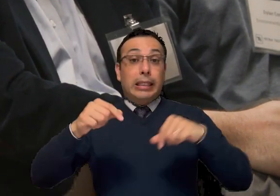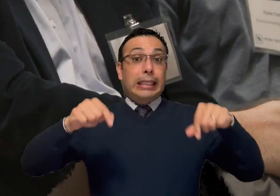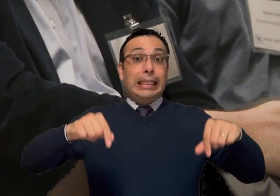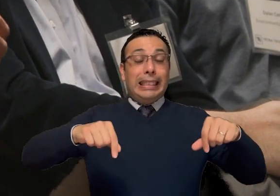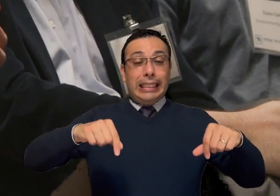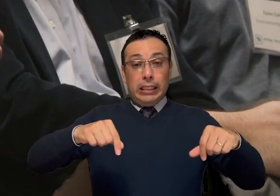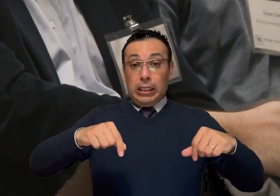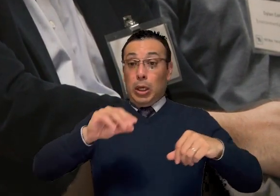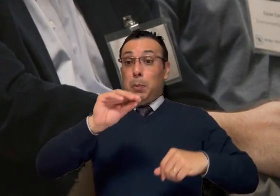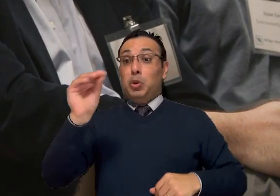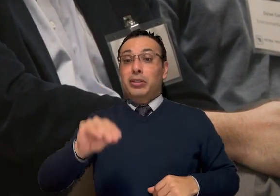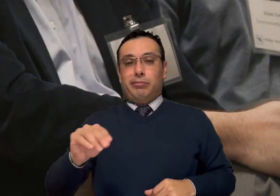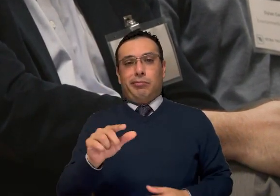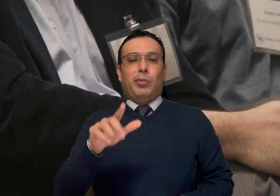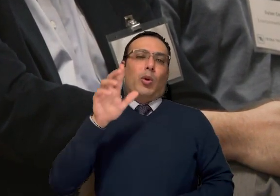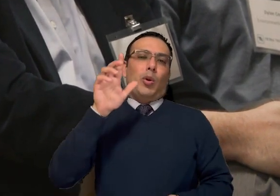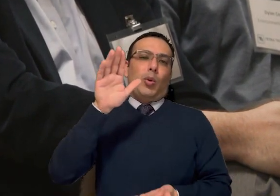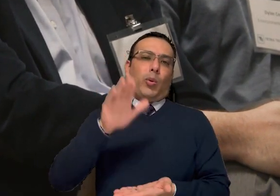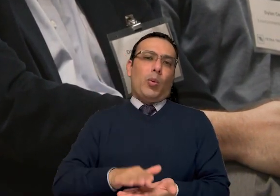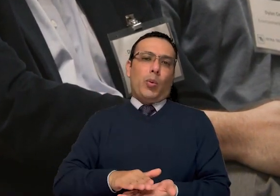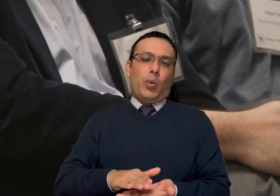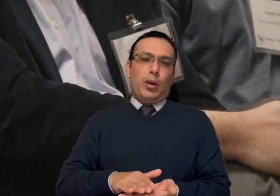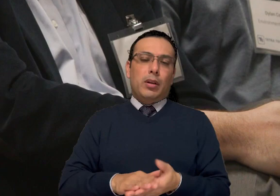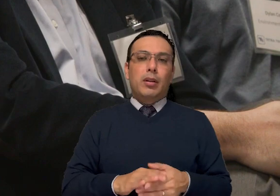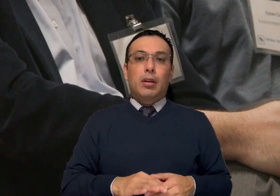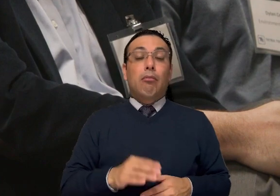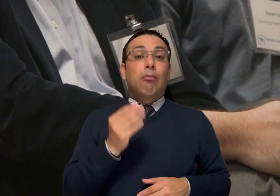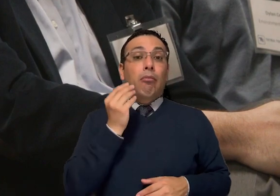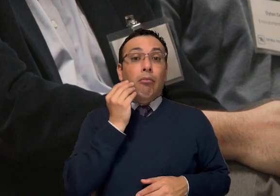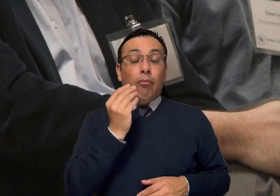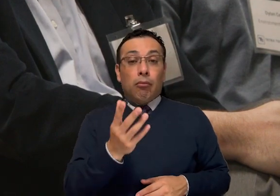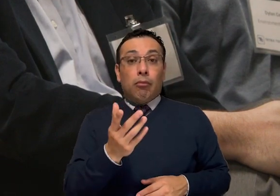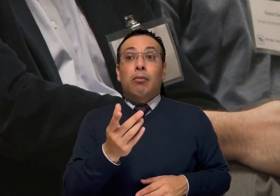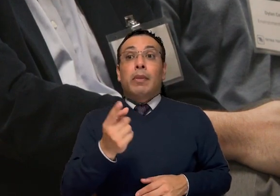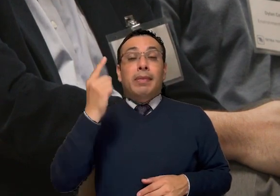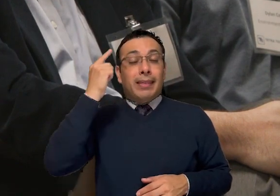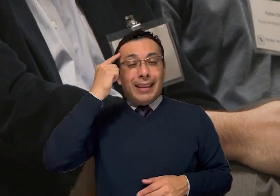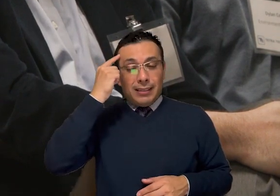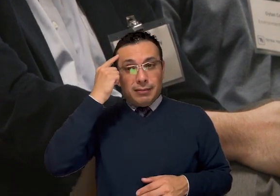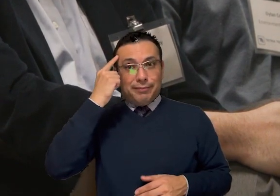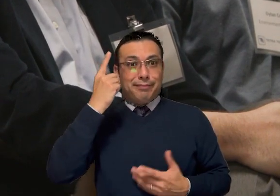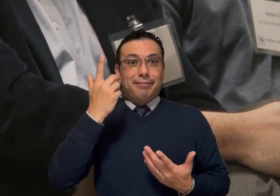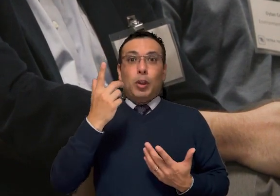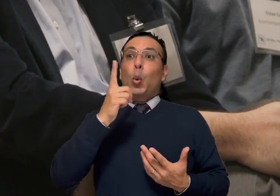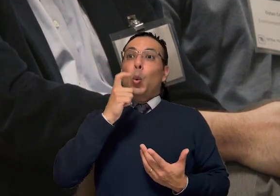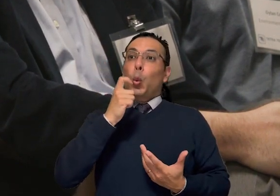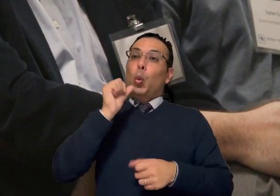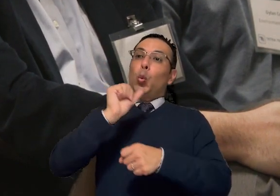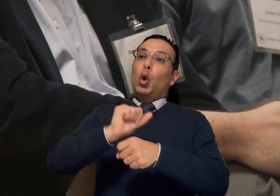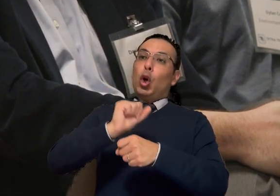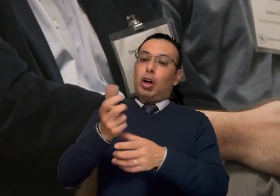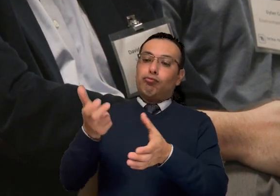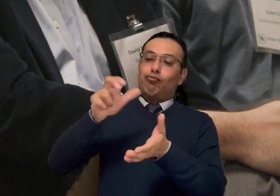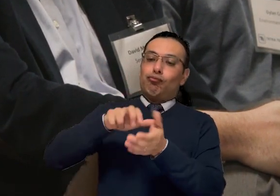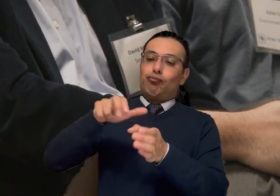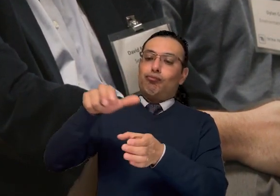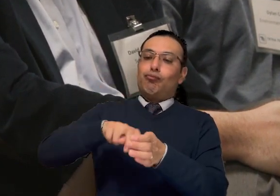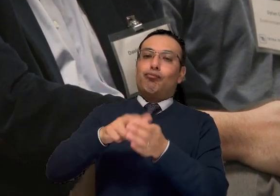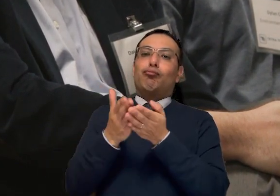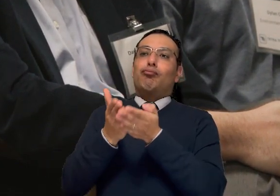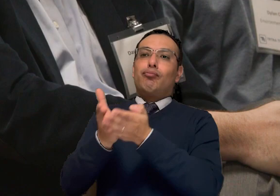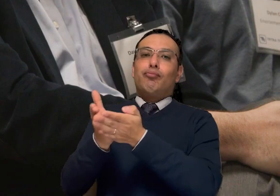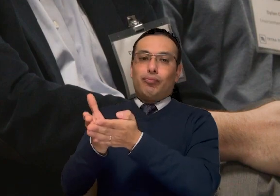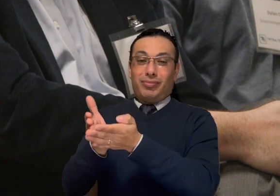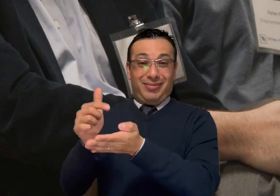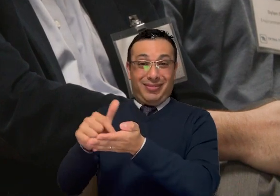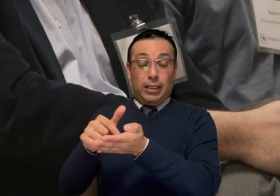from the perspective of a more practical mariner, one of the things that I remember is that this company,